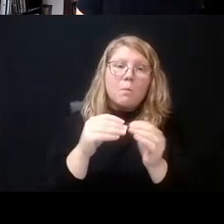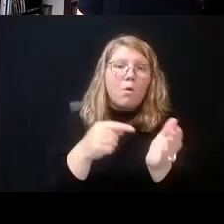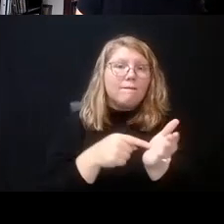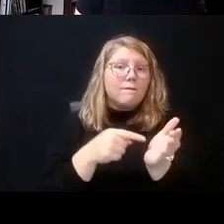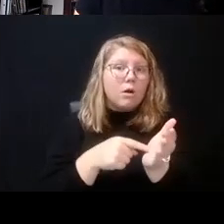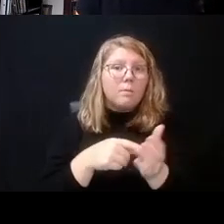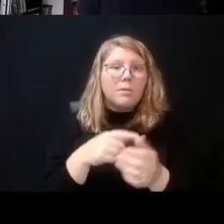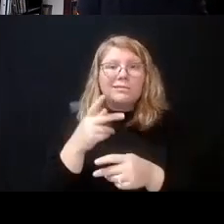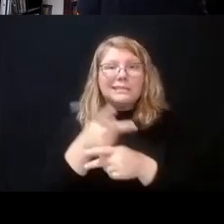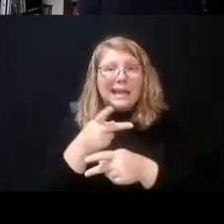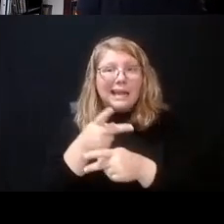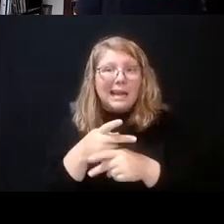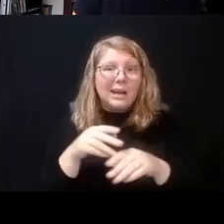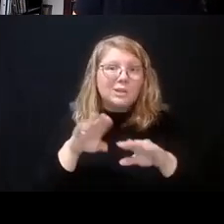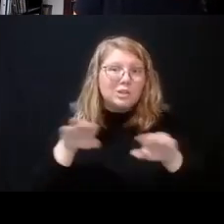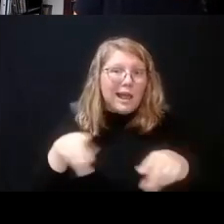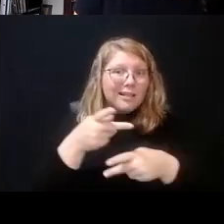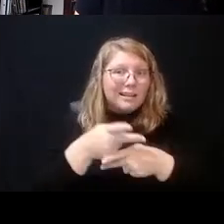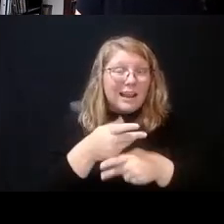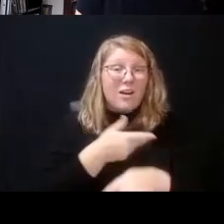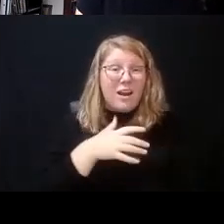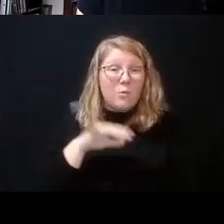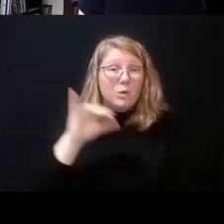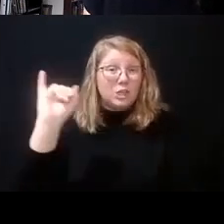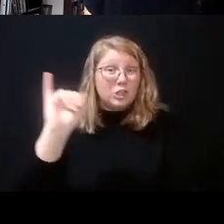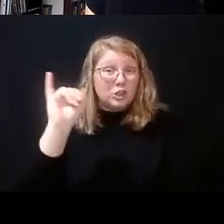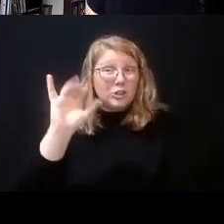So our insurance vendor worked with us to find,